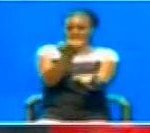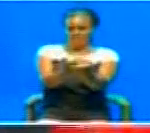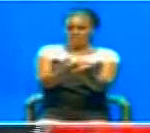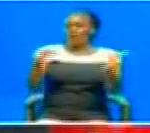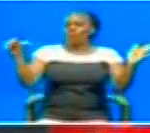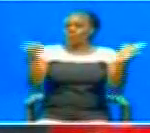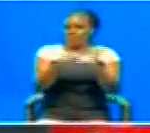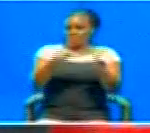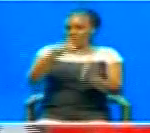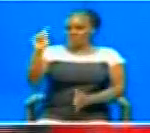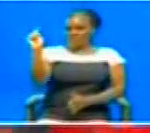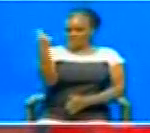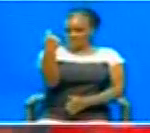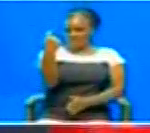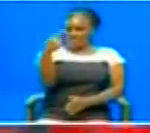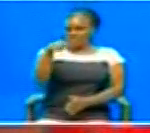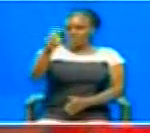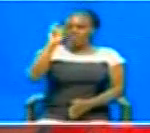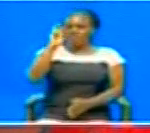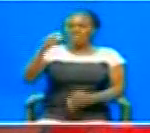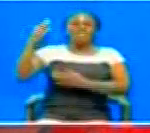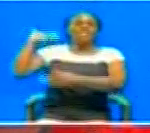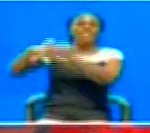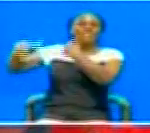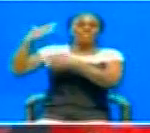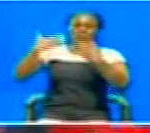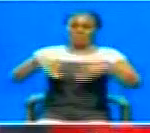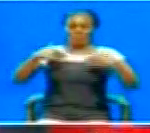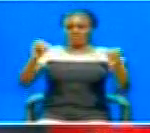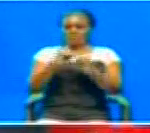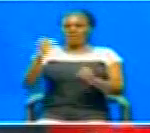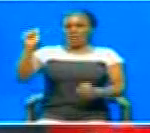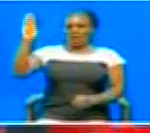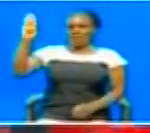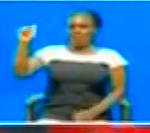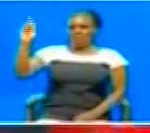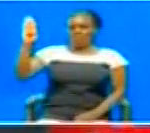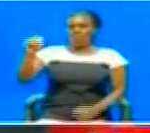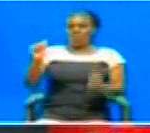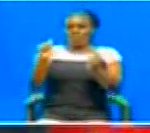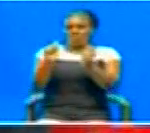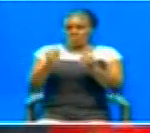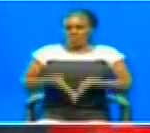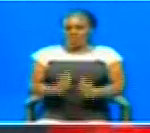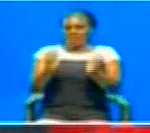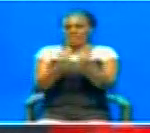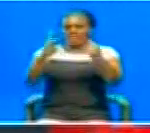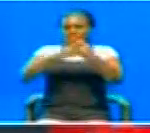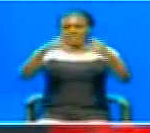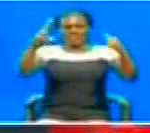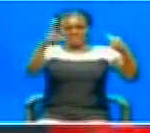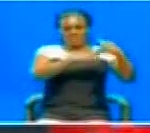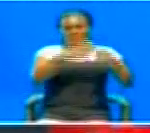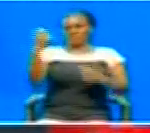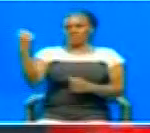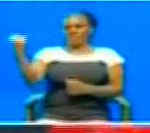The problem with Kenyans is that sometimes they don't look at the history of people. Ababu was born in 1975 in Uganda. And I